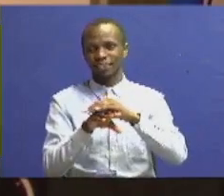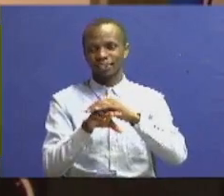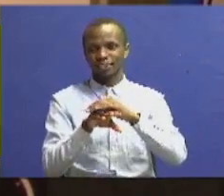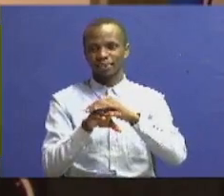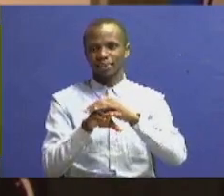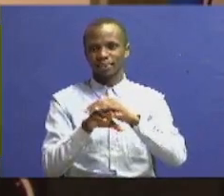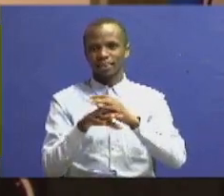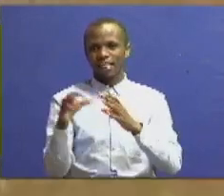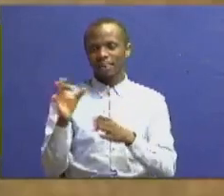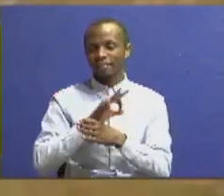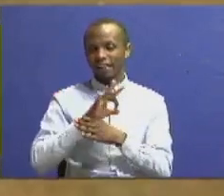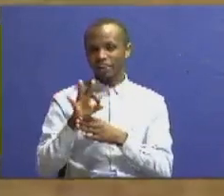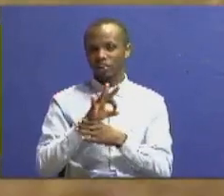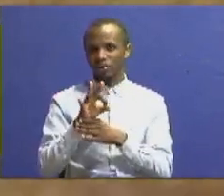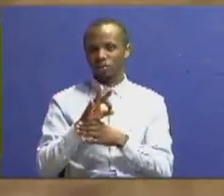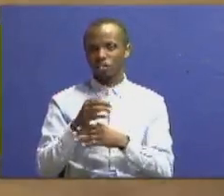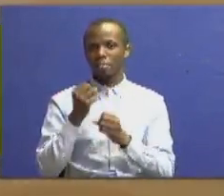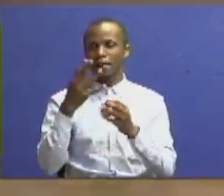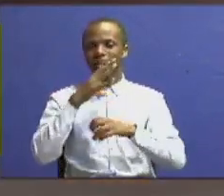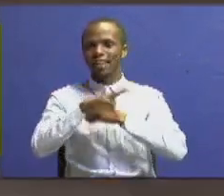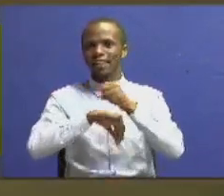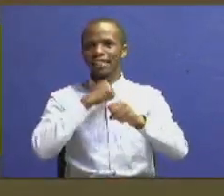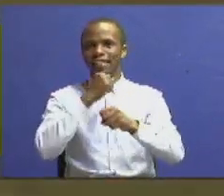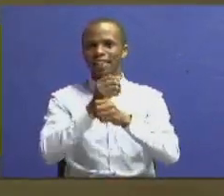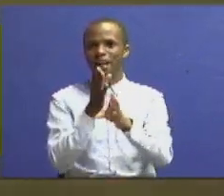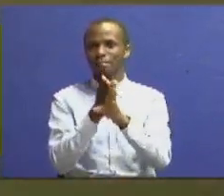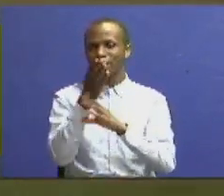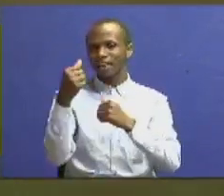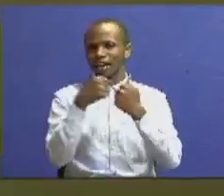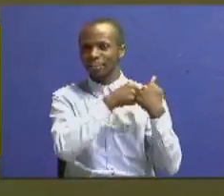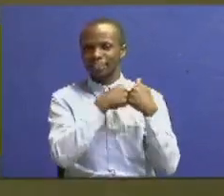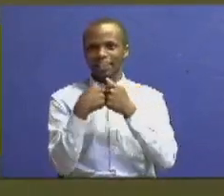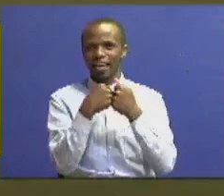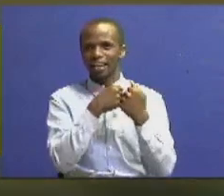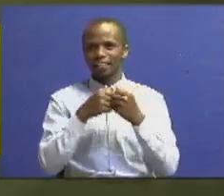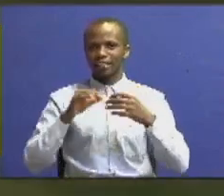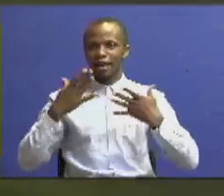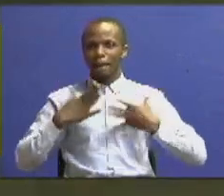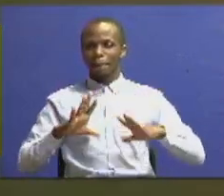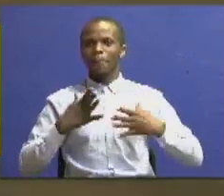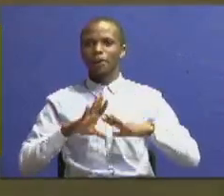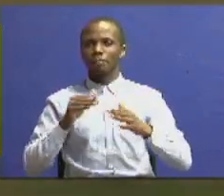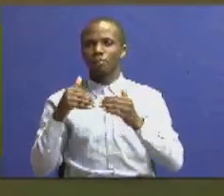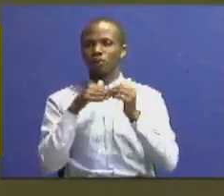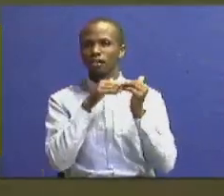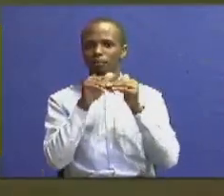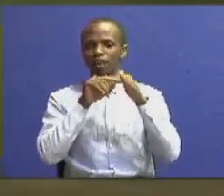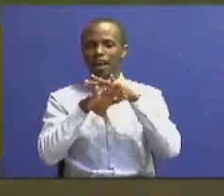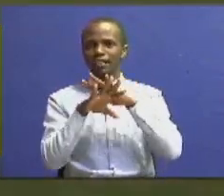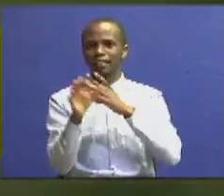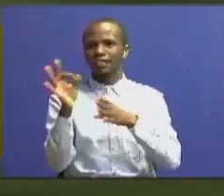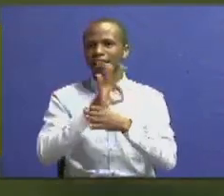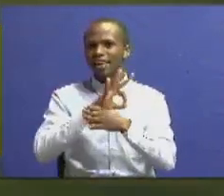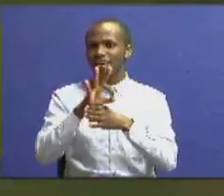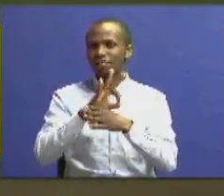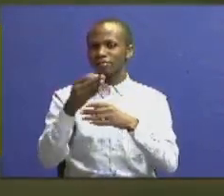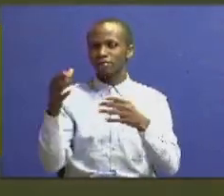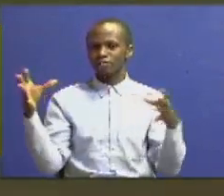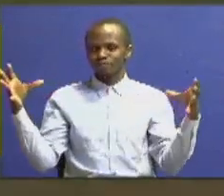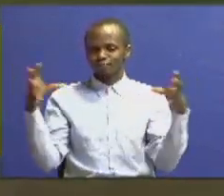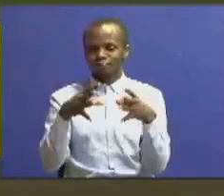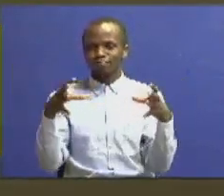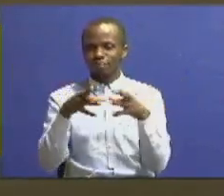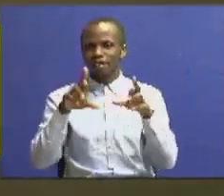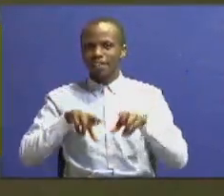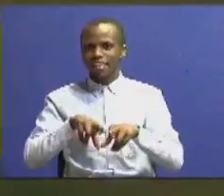the venues. Over years, it has been a major challenge as fans are limited to access venues due to congestion on the